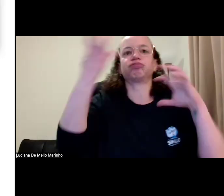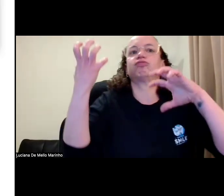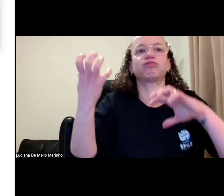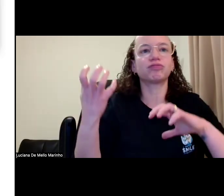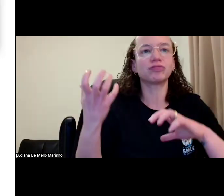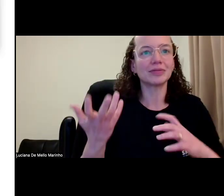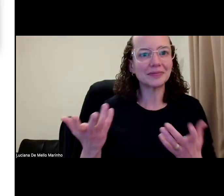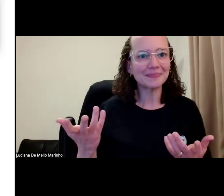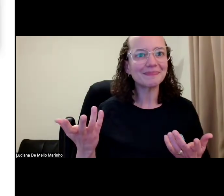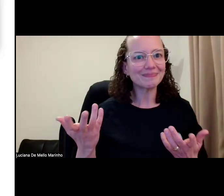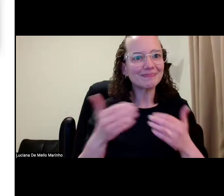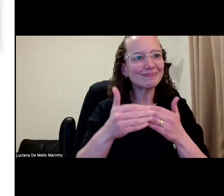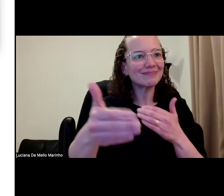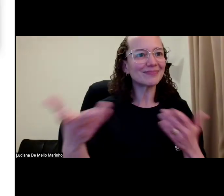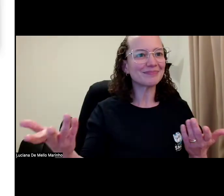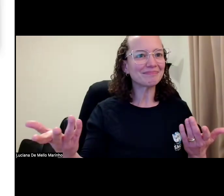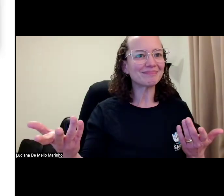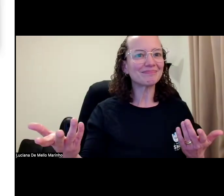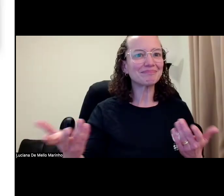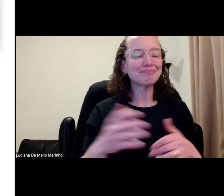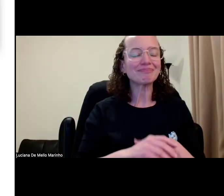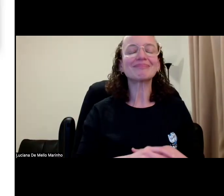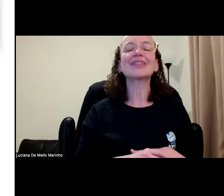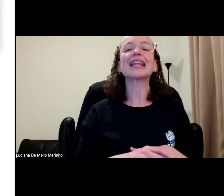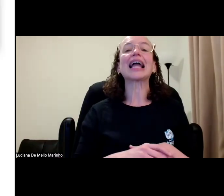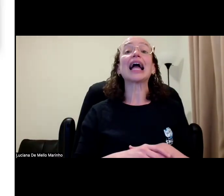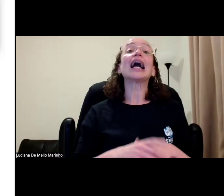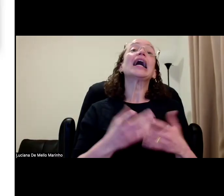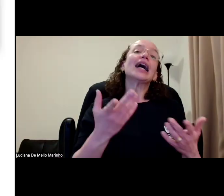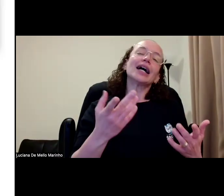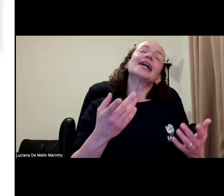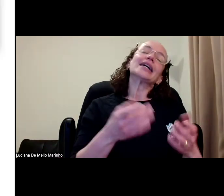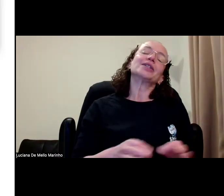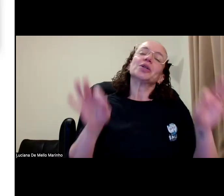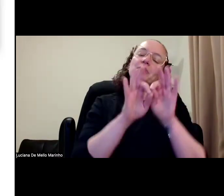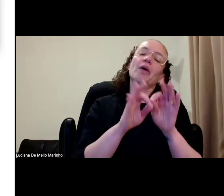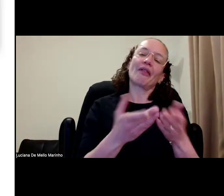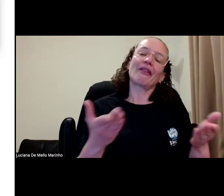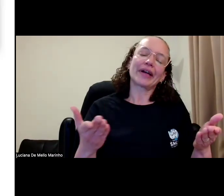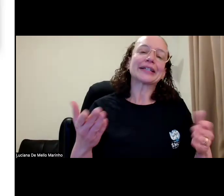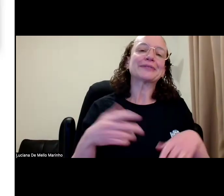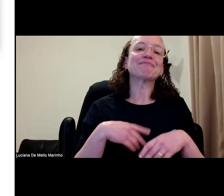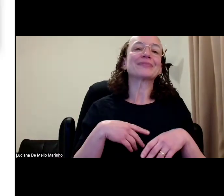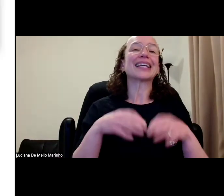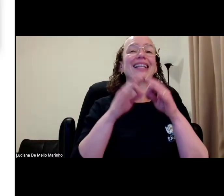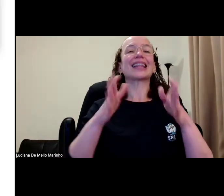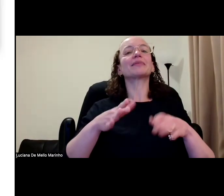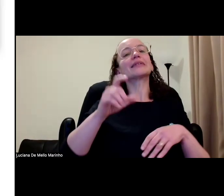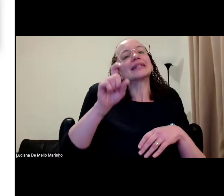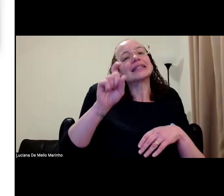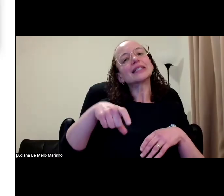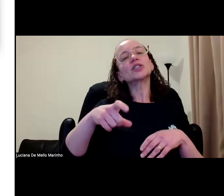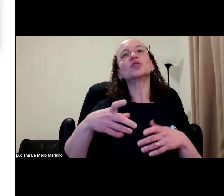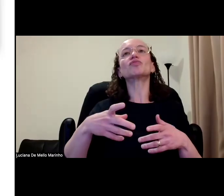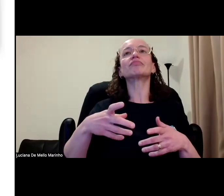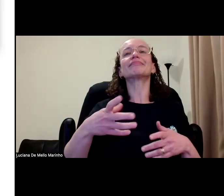if they don't understand something or you misunderstand it, it can really cause damage. So it's very important that